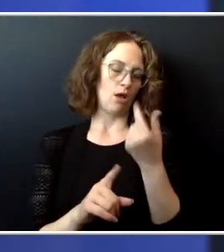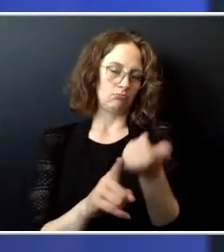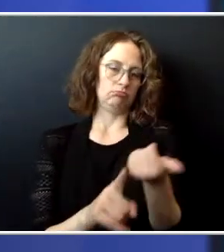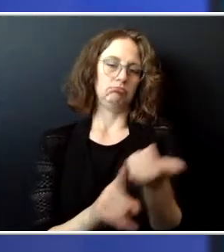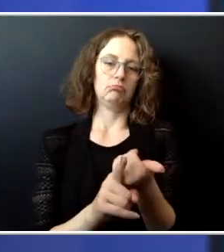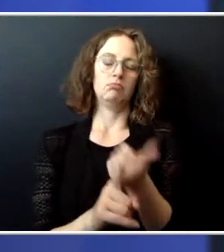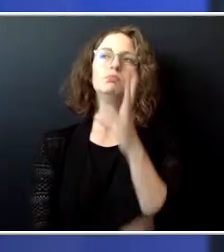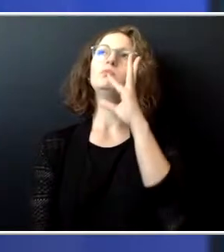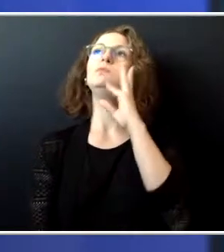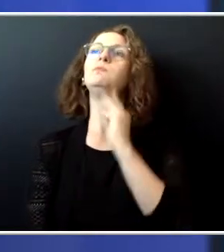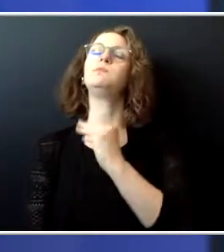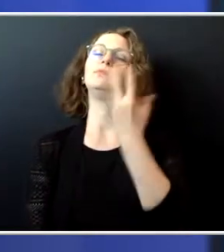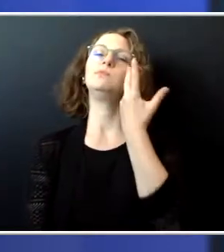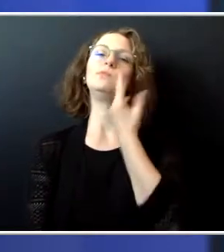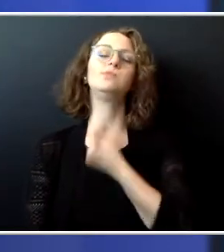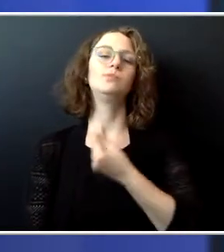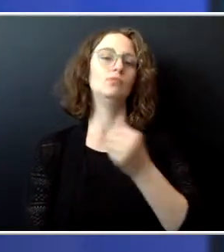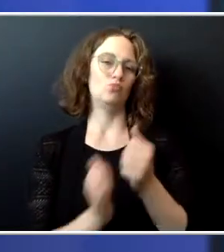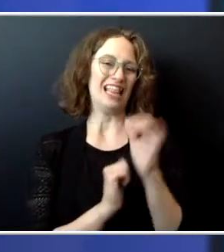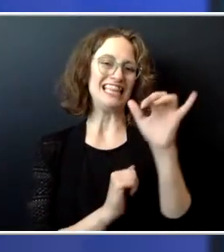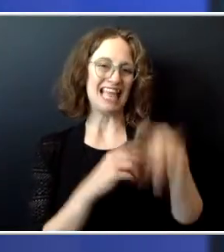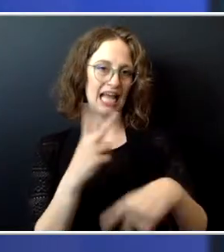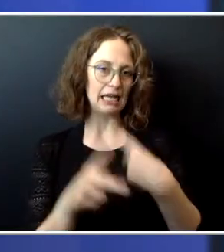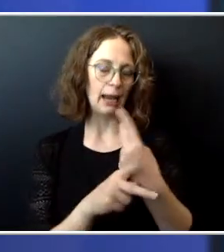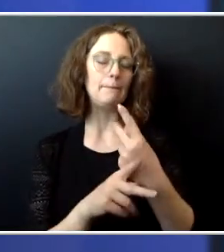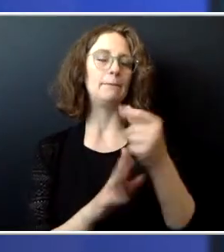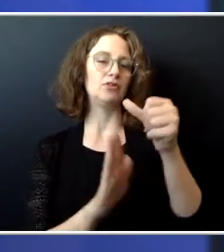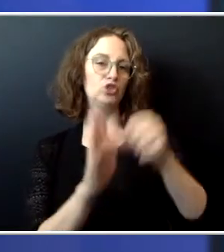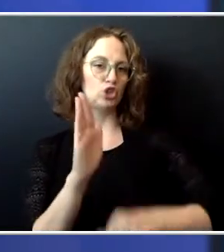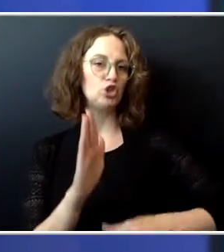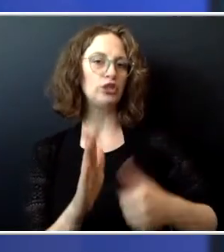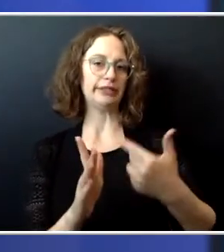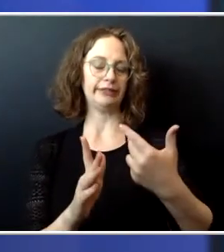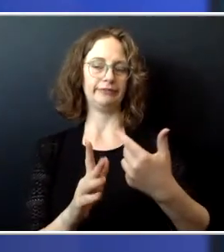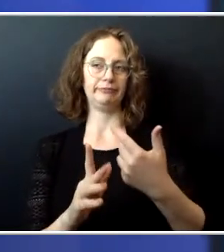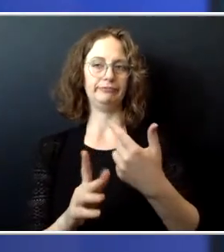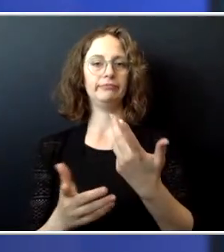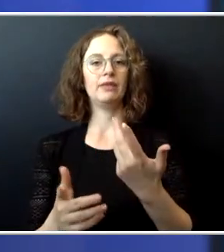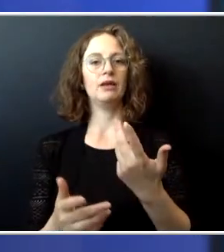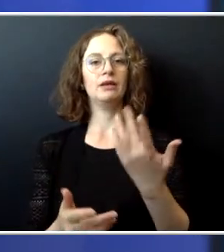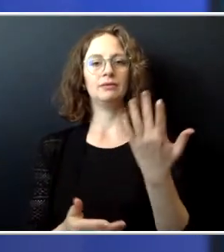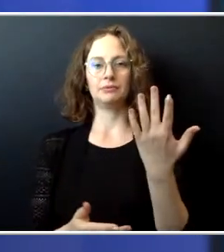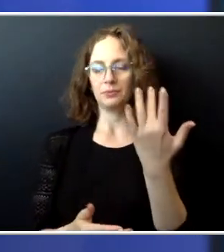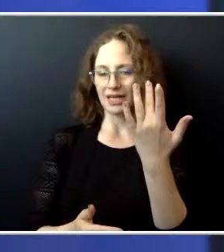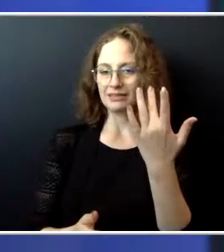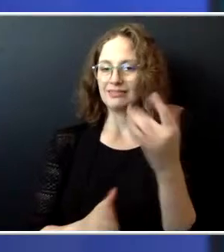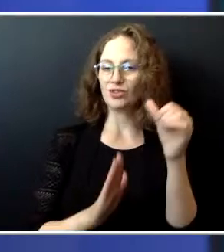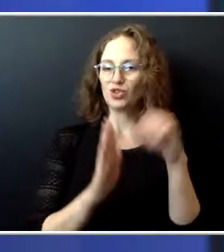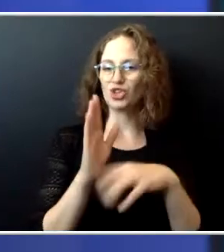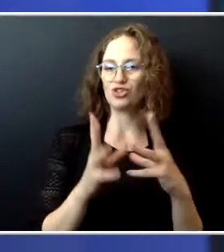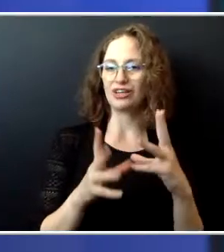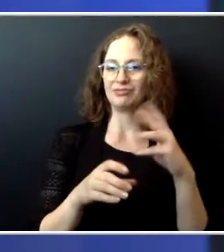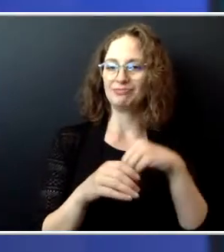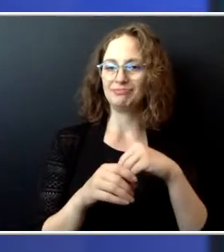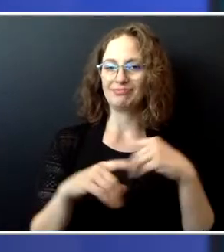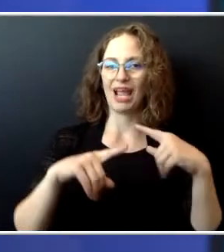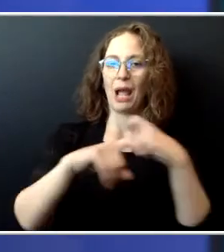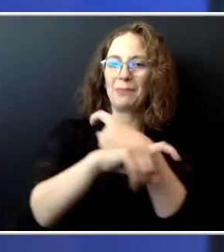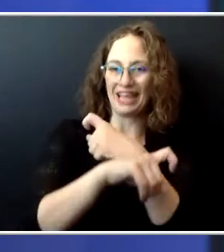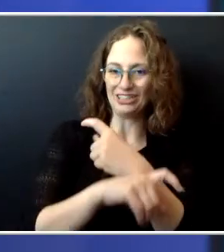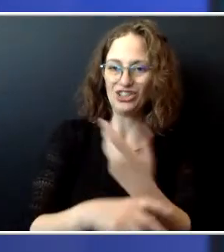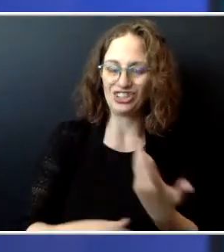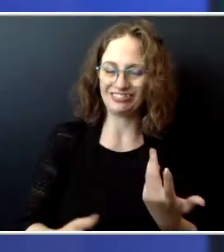some time and had high volume, because, surgery comes with complication, and you really need to seek the high volume